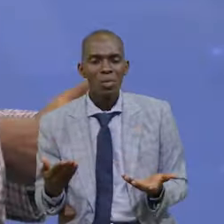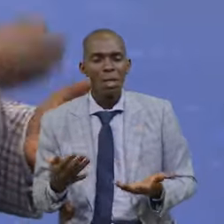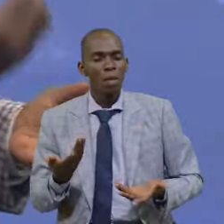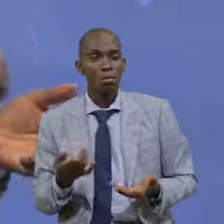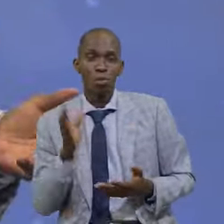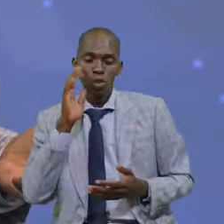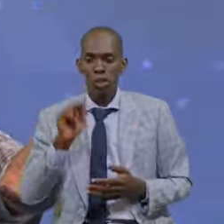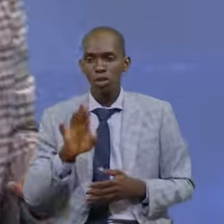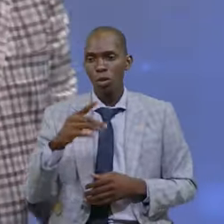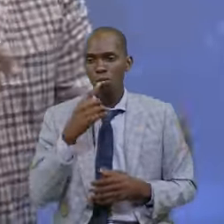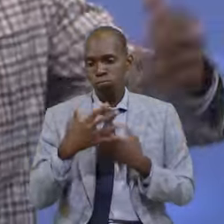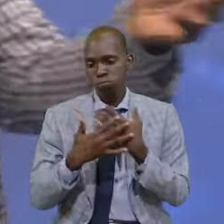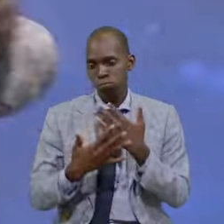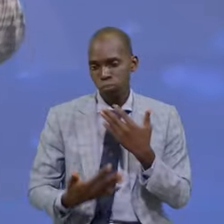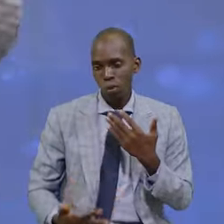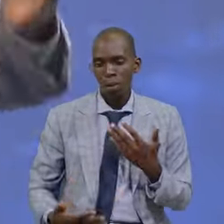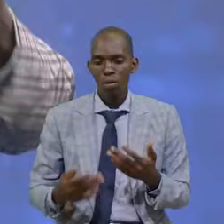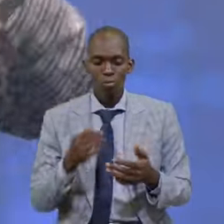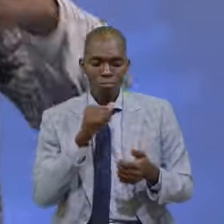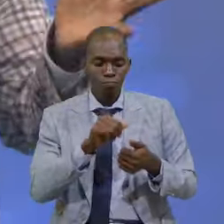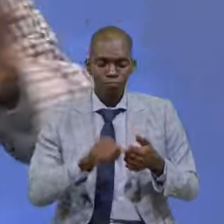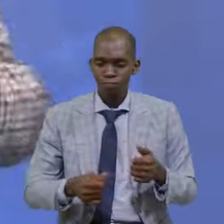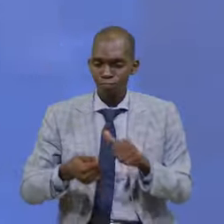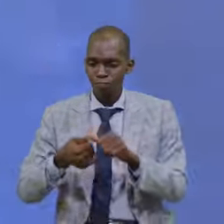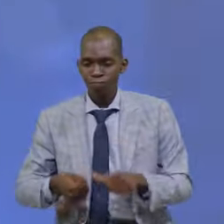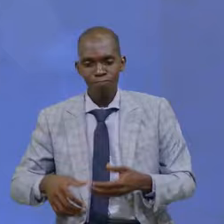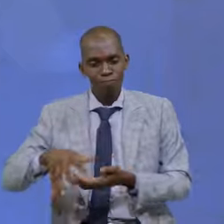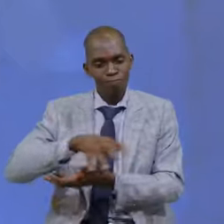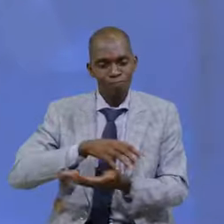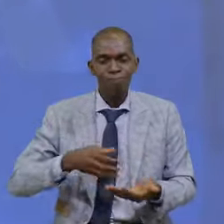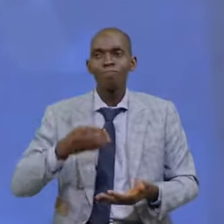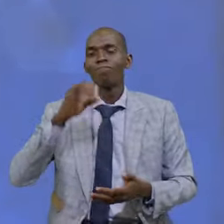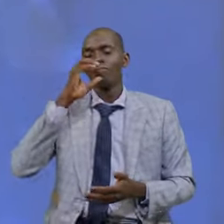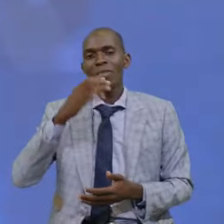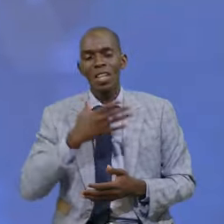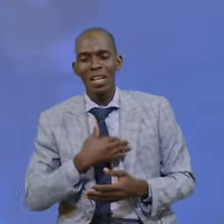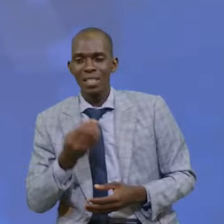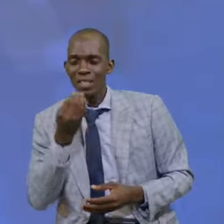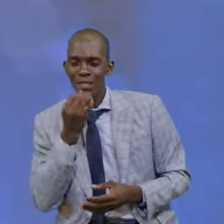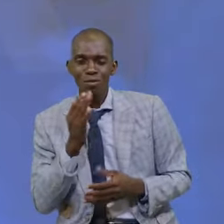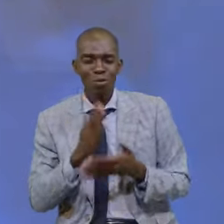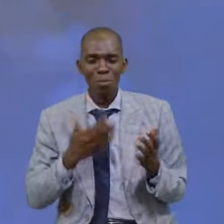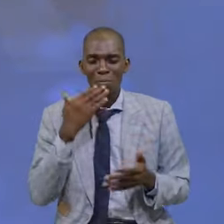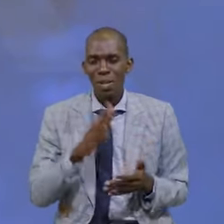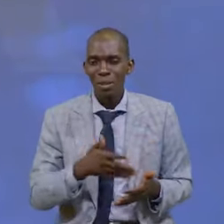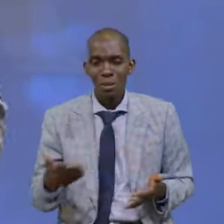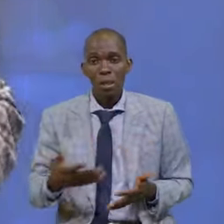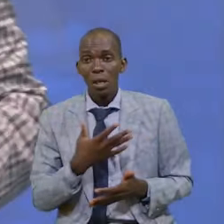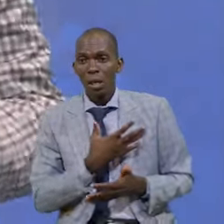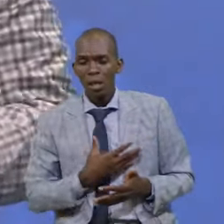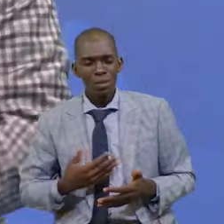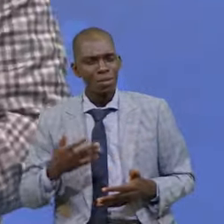blood will be brought, and that person's blood, they mix up, and you eat this and you drink that. And while you are going, they